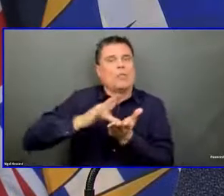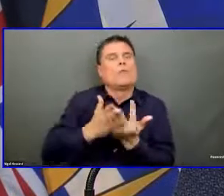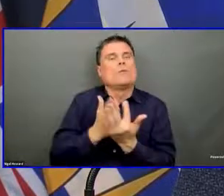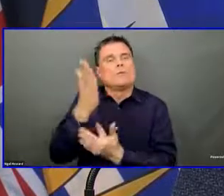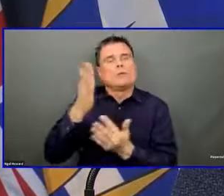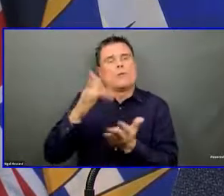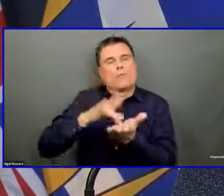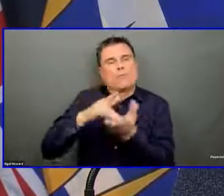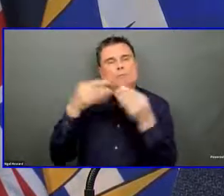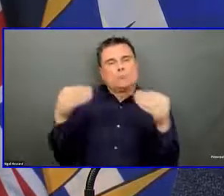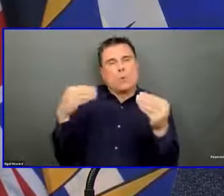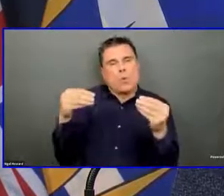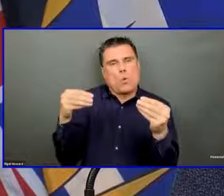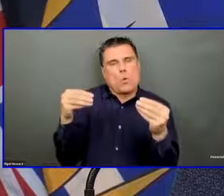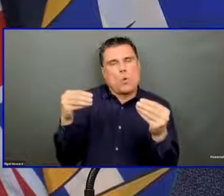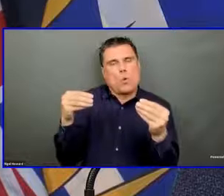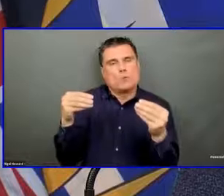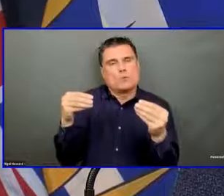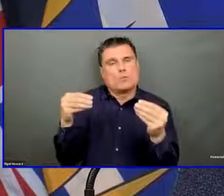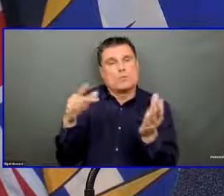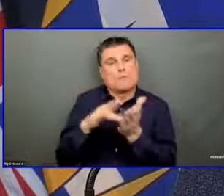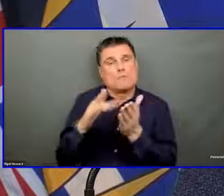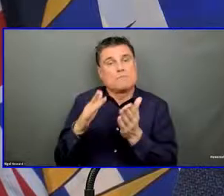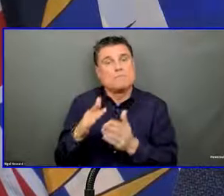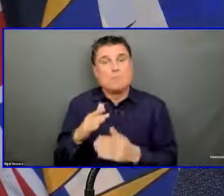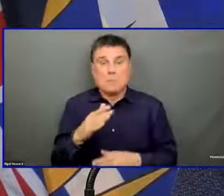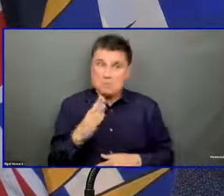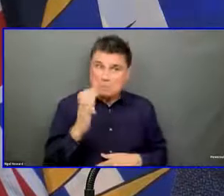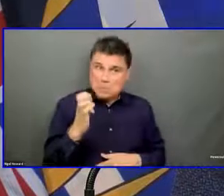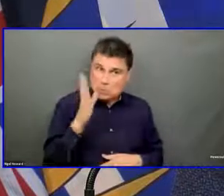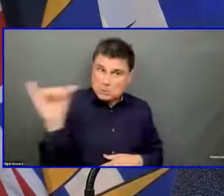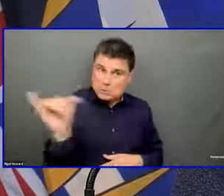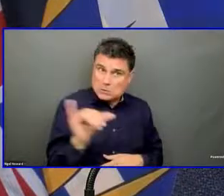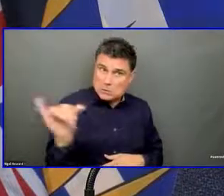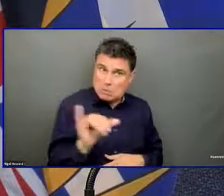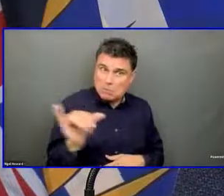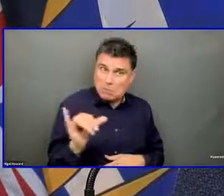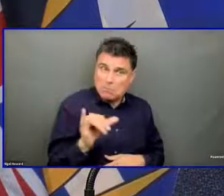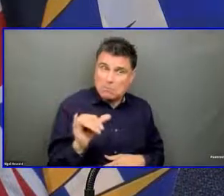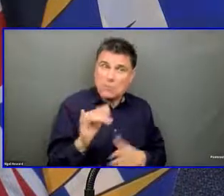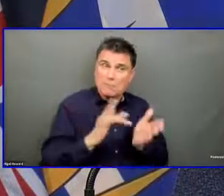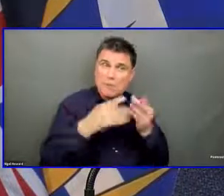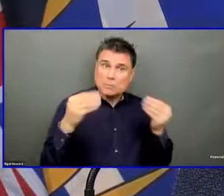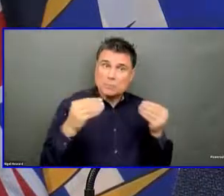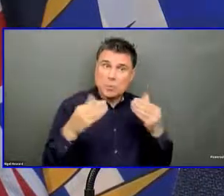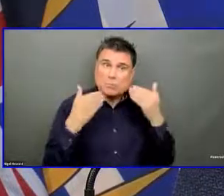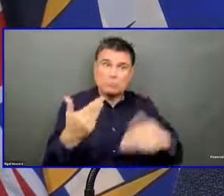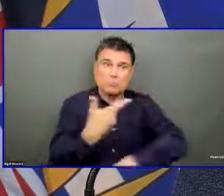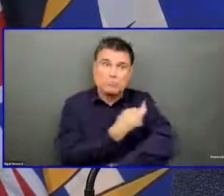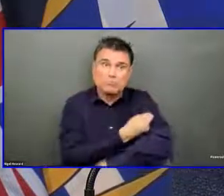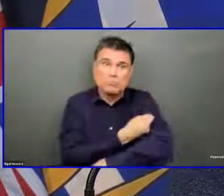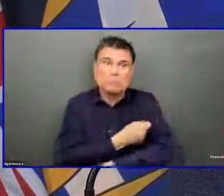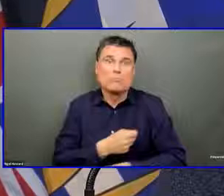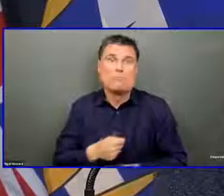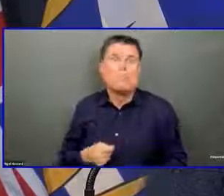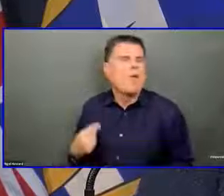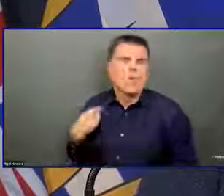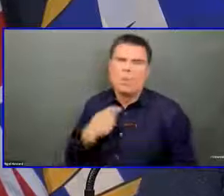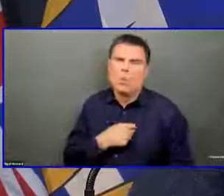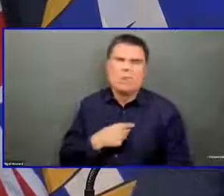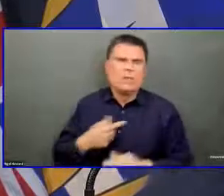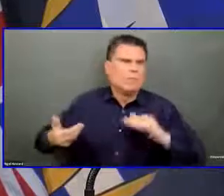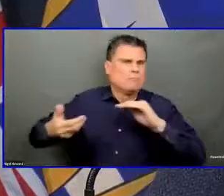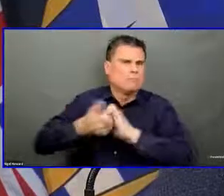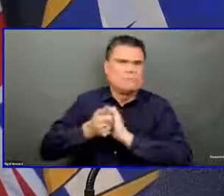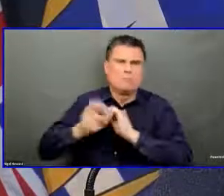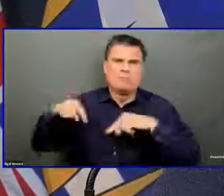public? Yes, absolutely. We have been partners in immunization with pharmacists since 2009,